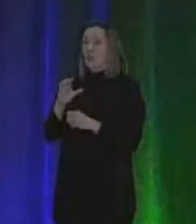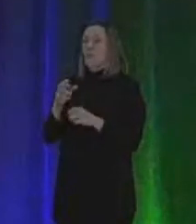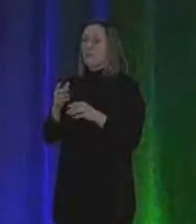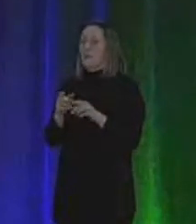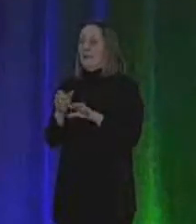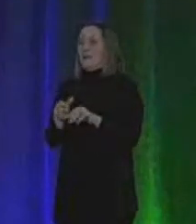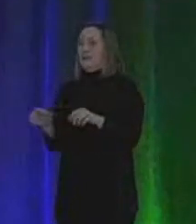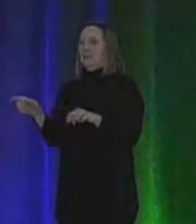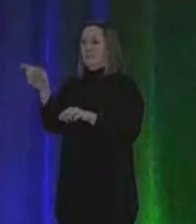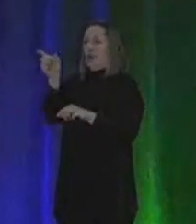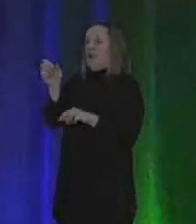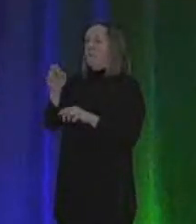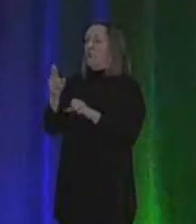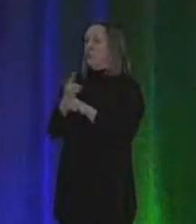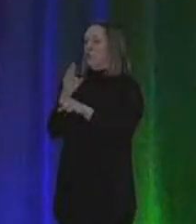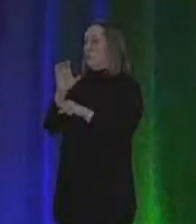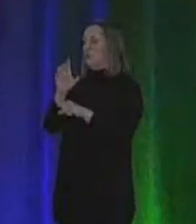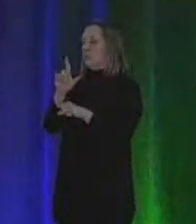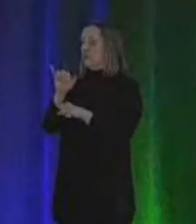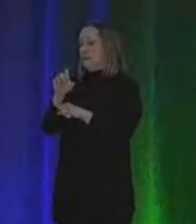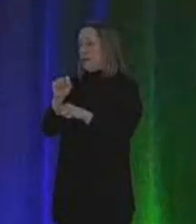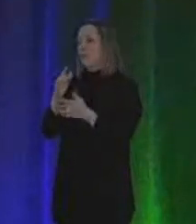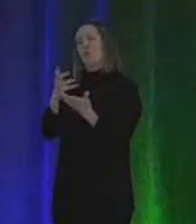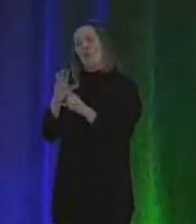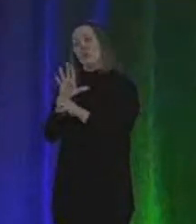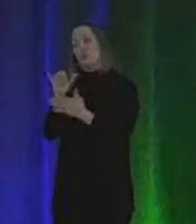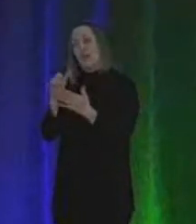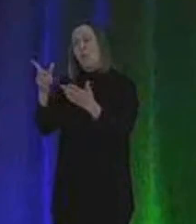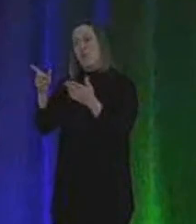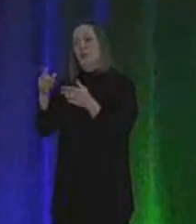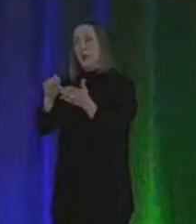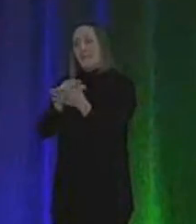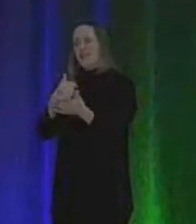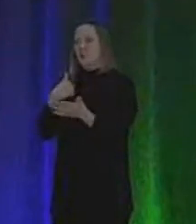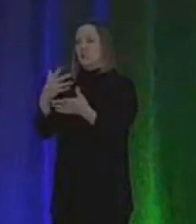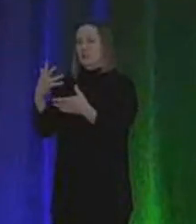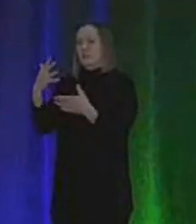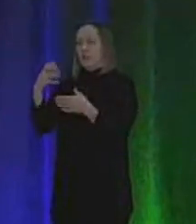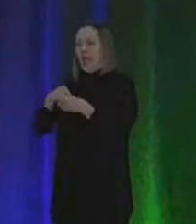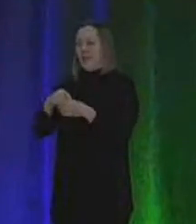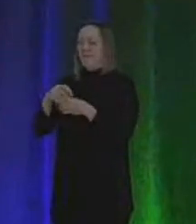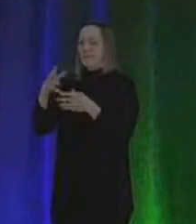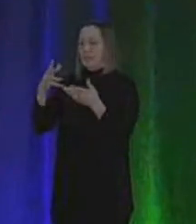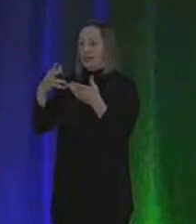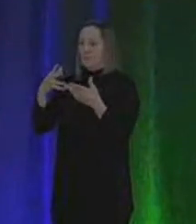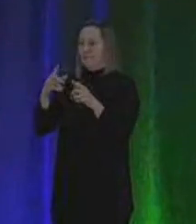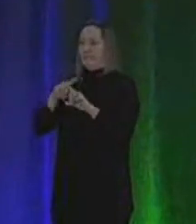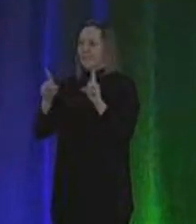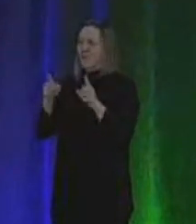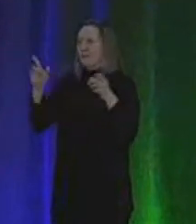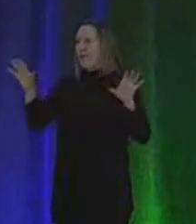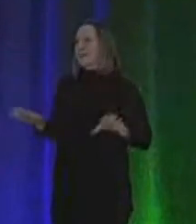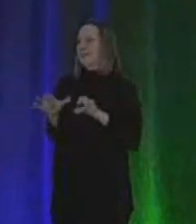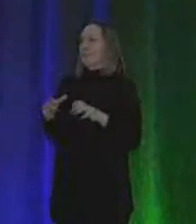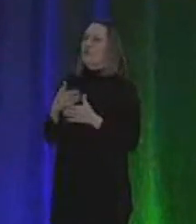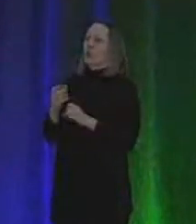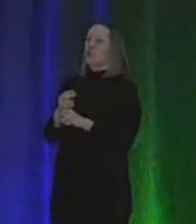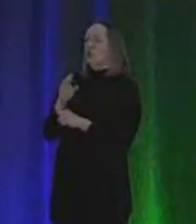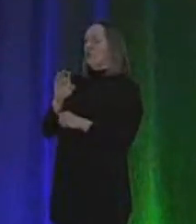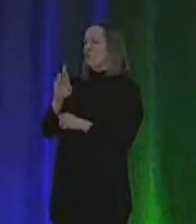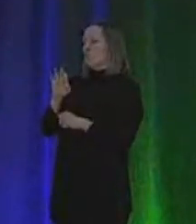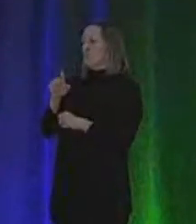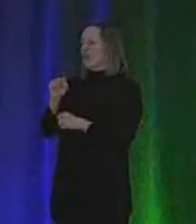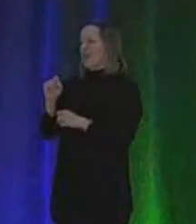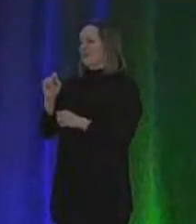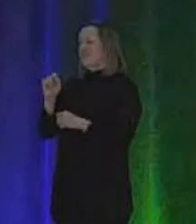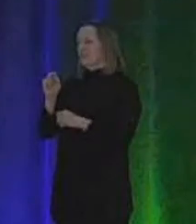the page. And you are going to want to do this when you have pages that handle interactivity, right? If you want to use any React hook, like a